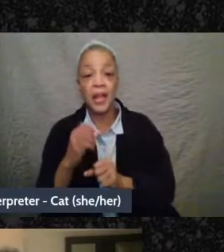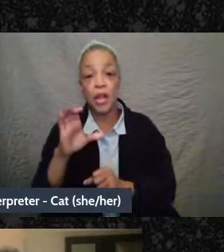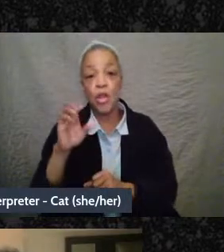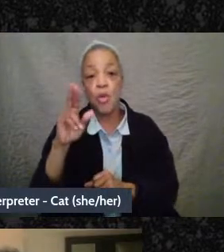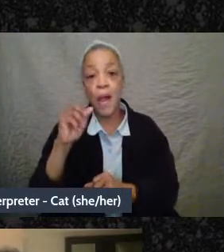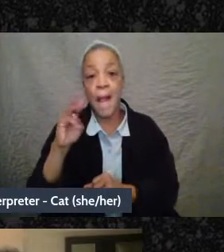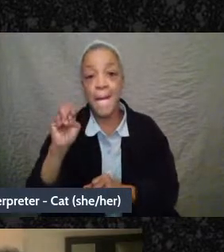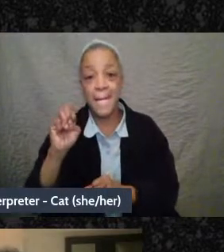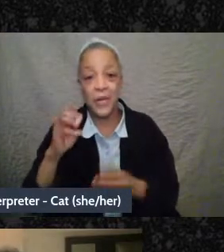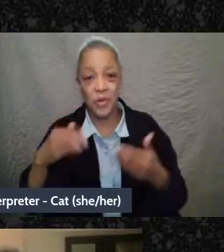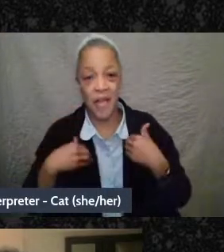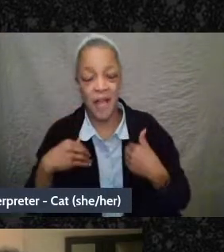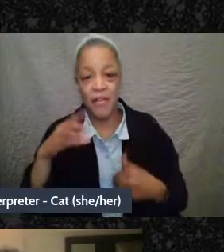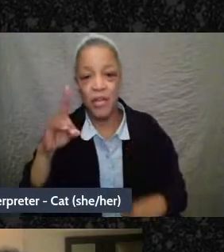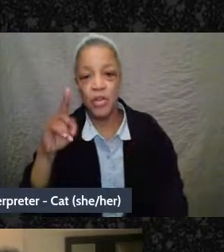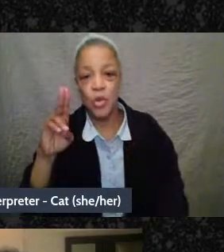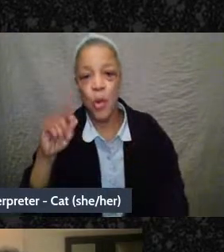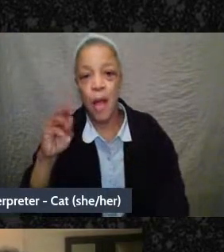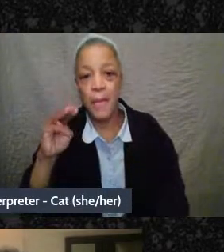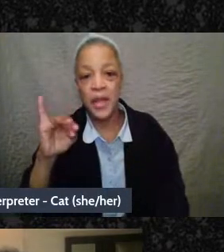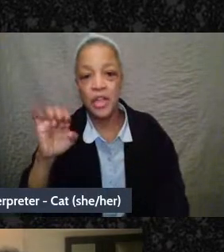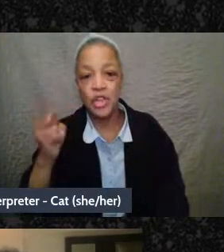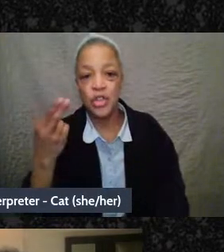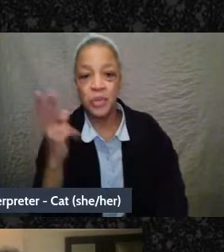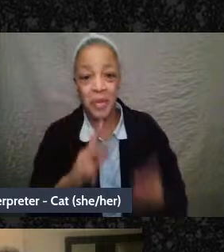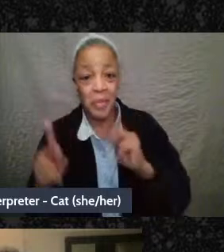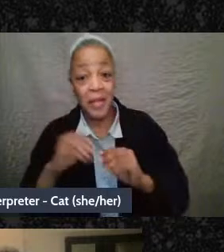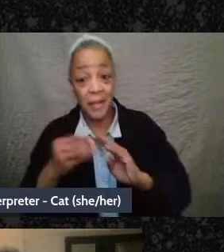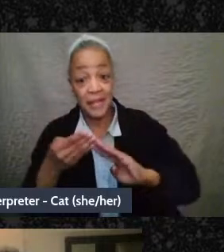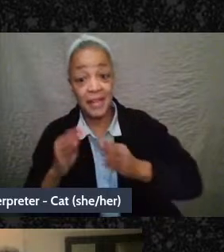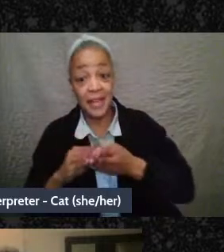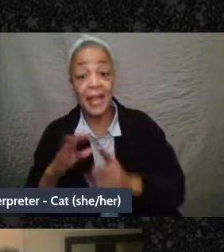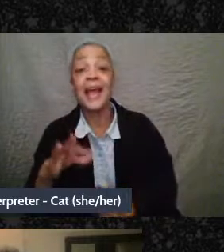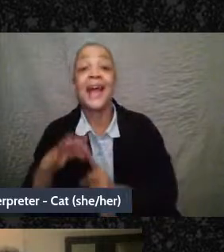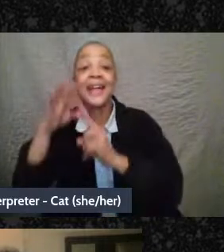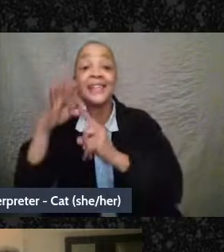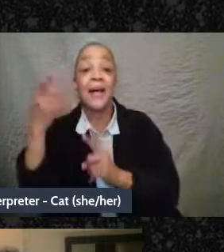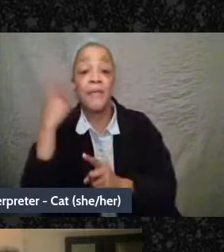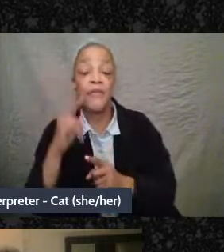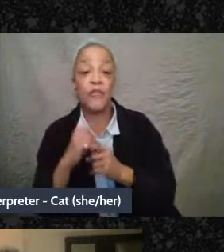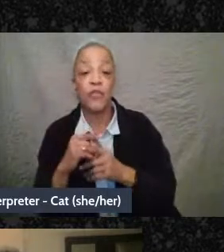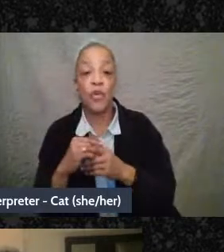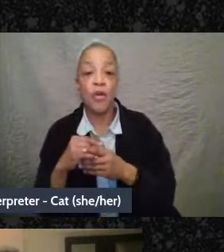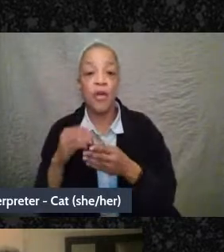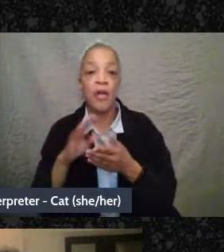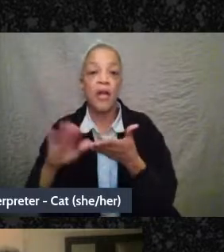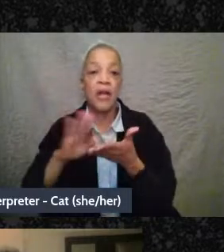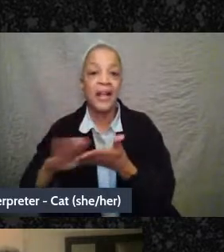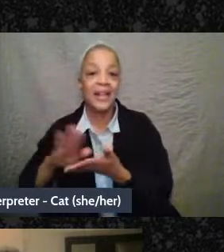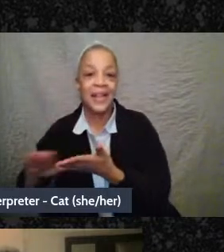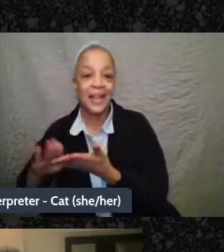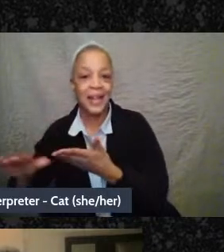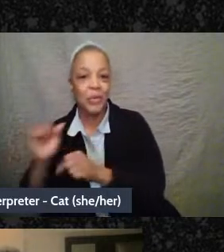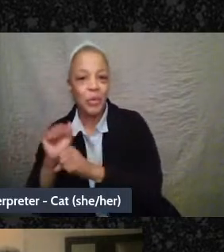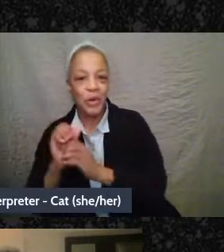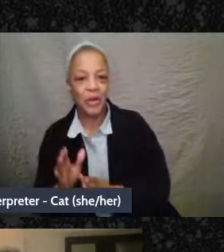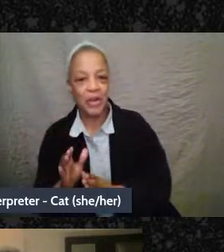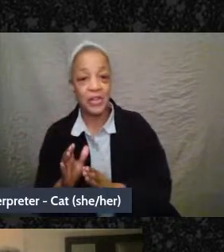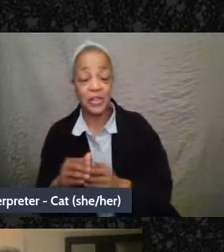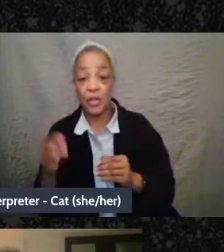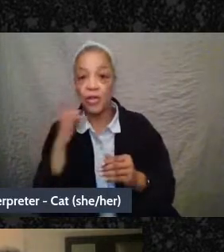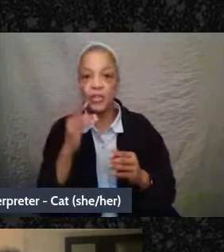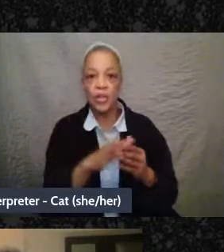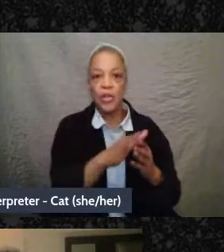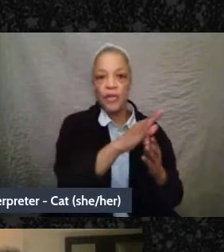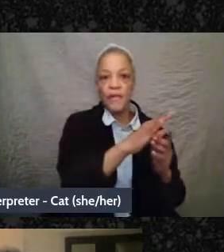the Duwamish in the city, with an exception for domestic workers. Just put a cherry on it. So it's easy to draw a direct through